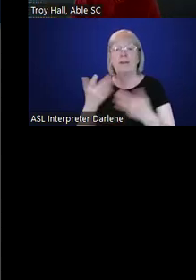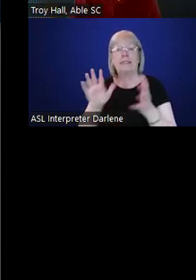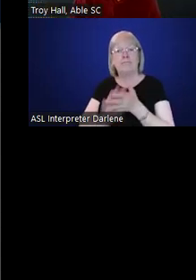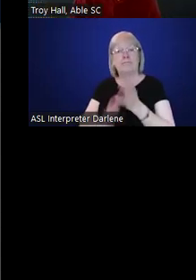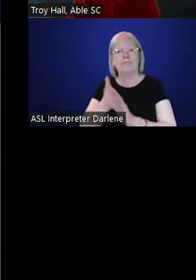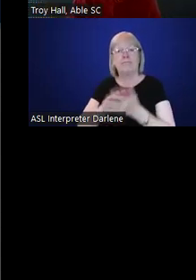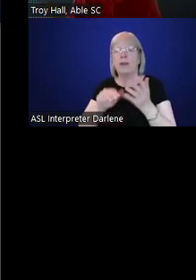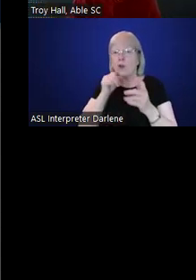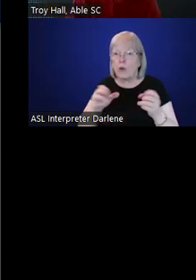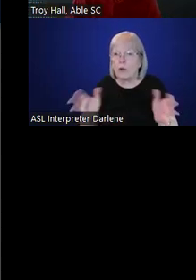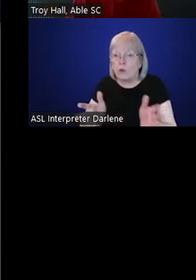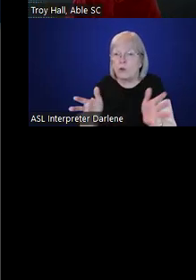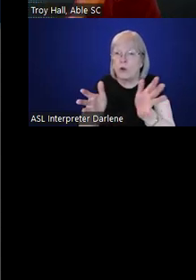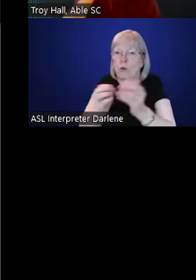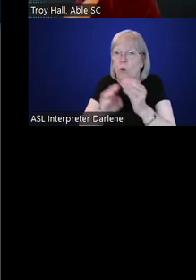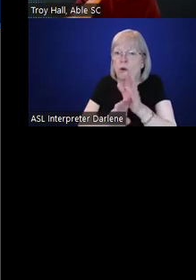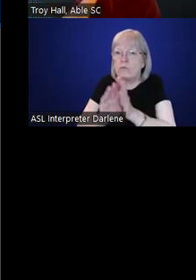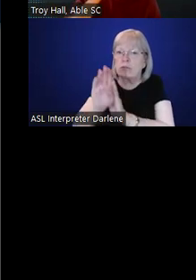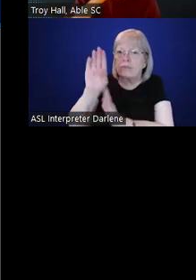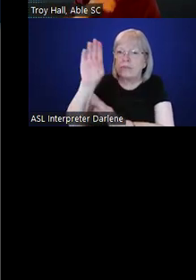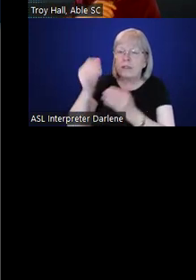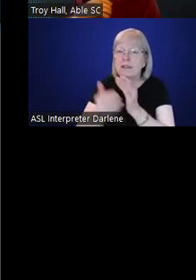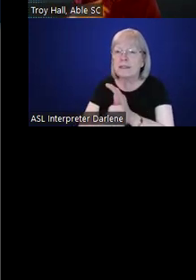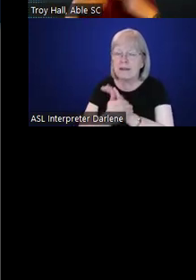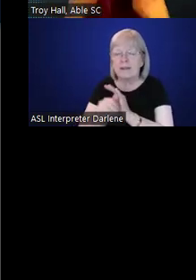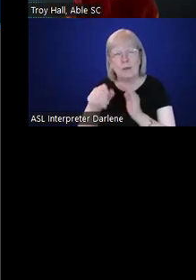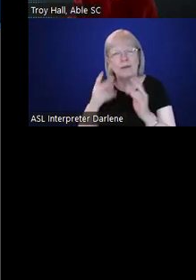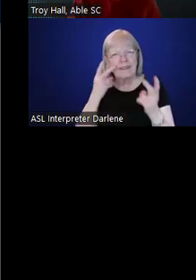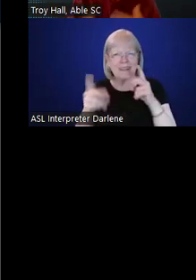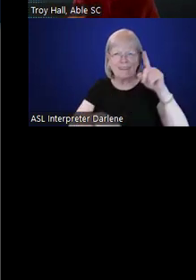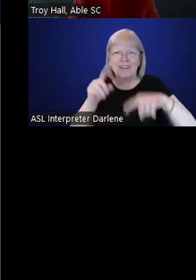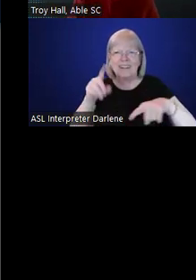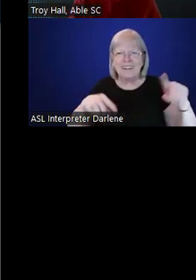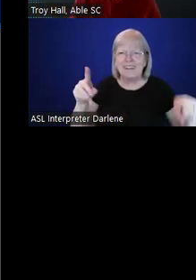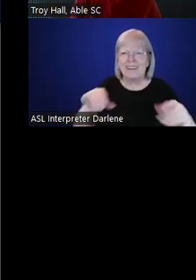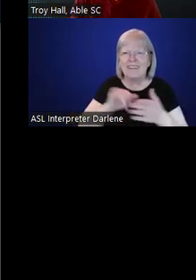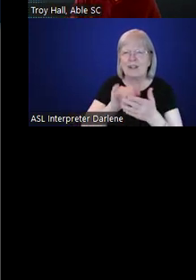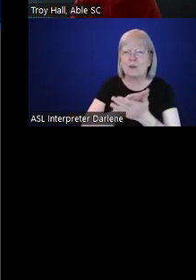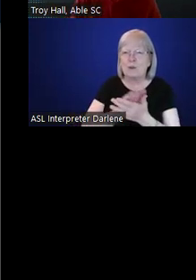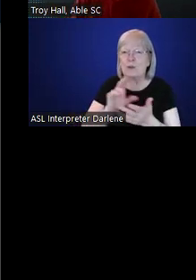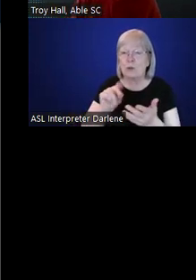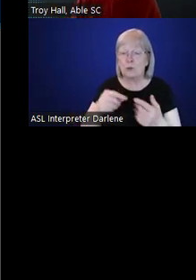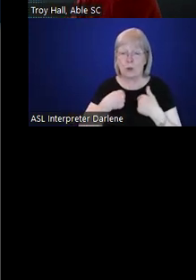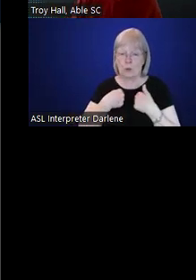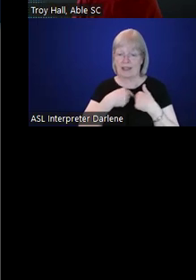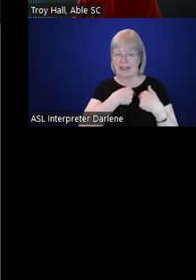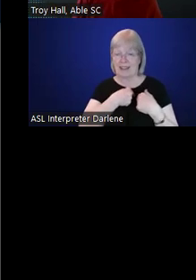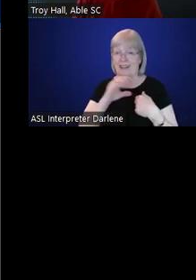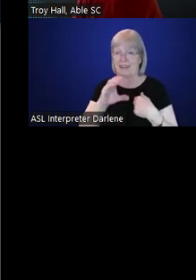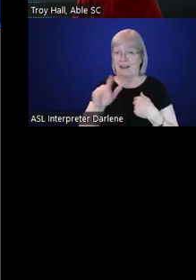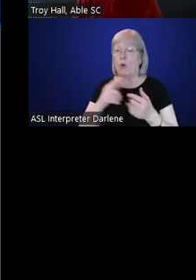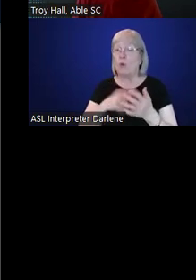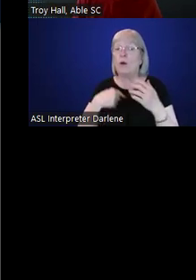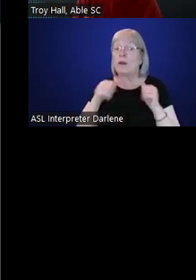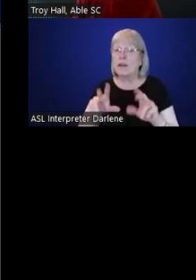skills anymore. Those are some of the things we've seen schools do. And so as a Center for Independent Living, what can we do? We can